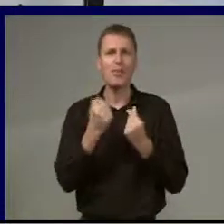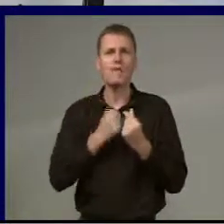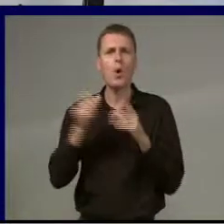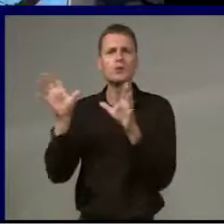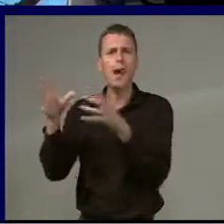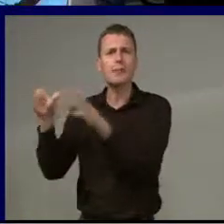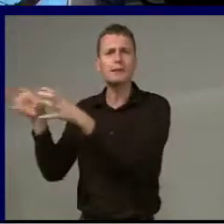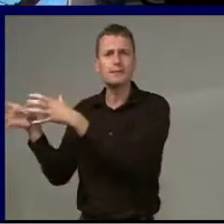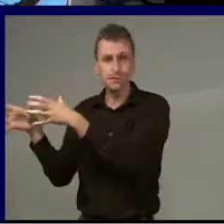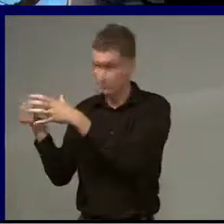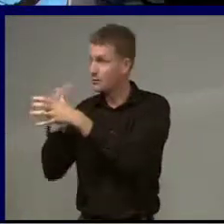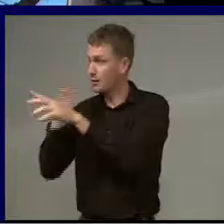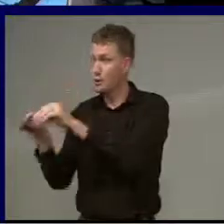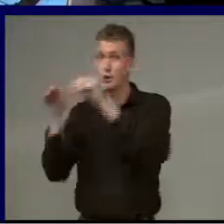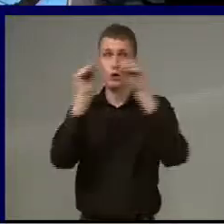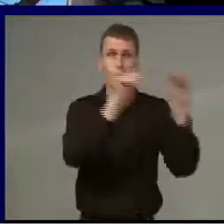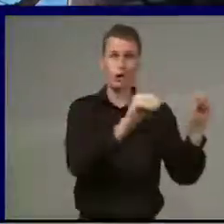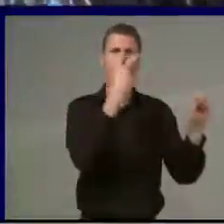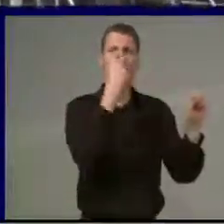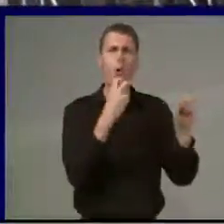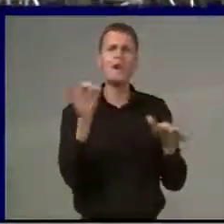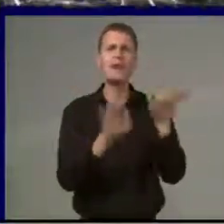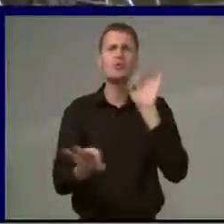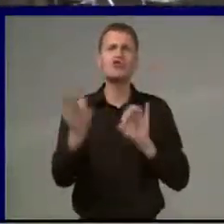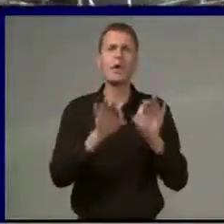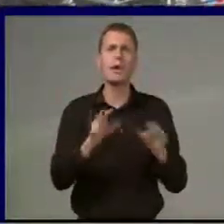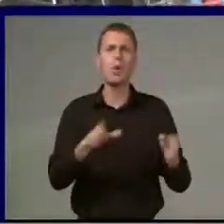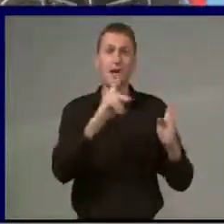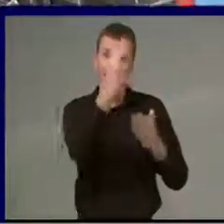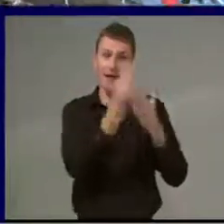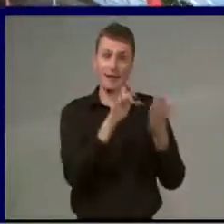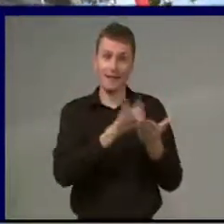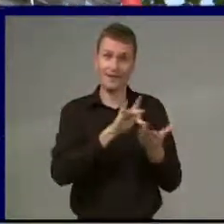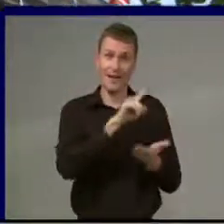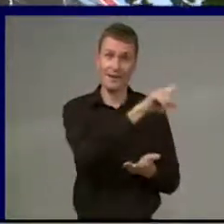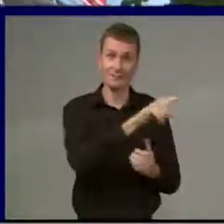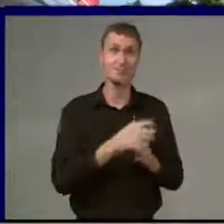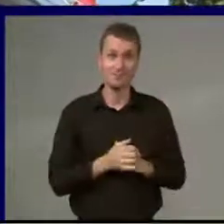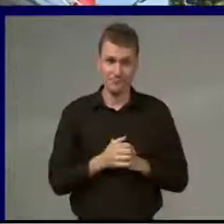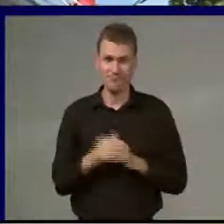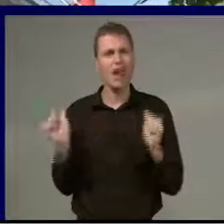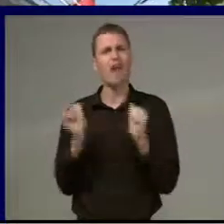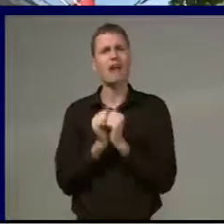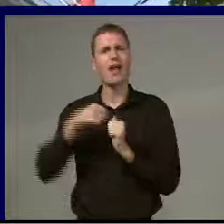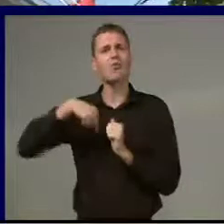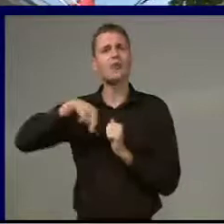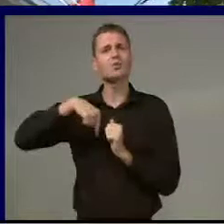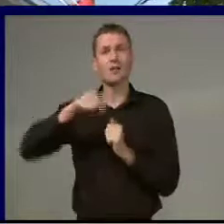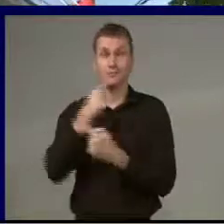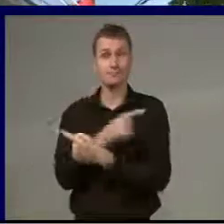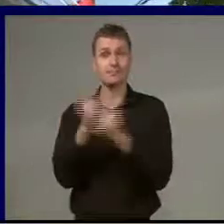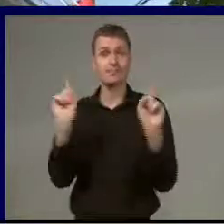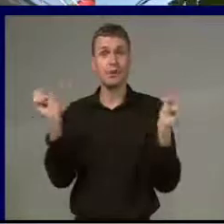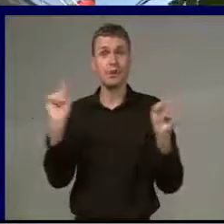the university to the old chemistry building in the Arts Centre. A tenancy agreement announced this week will see the music, classic and